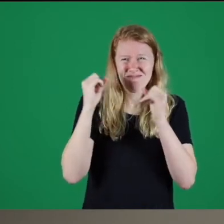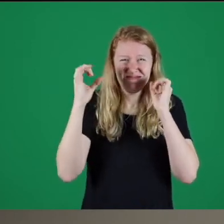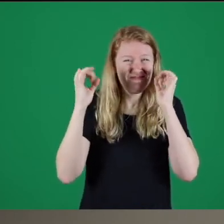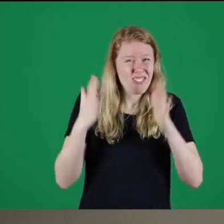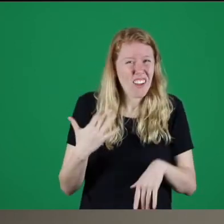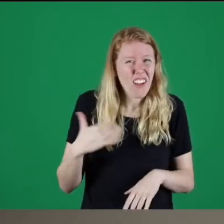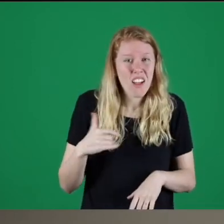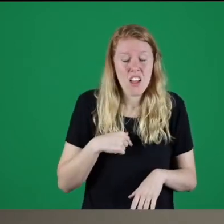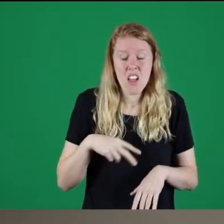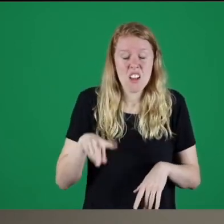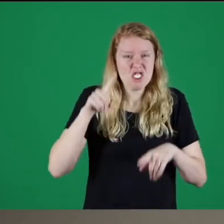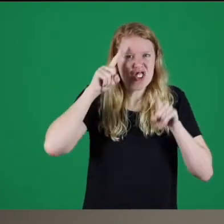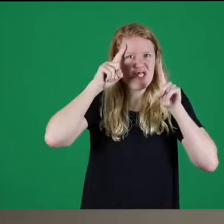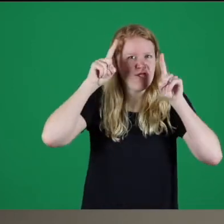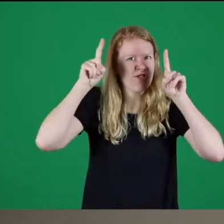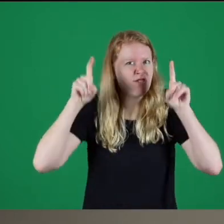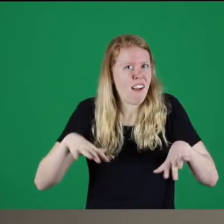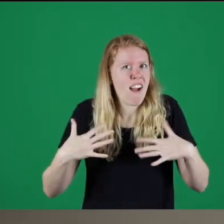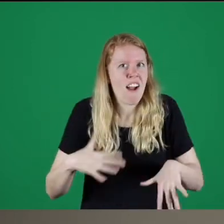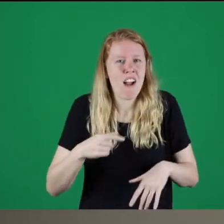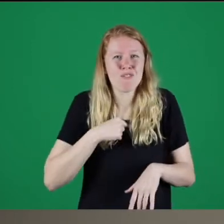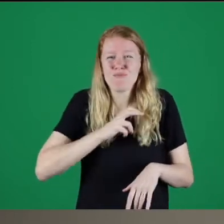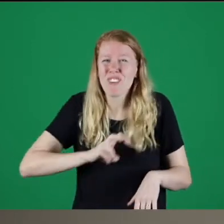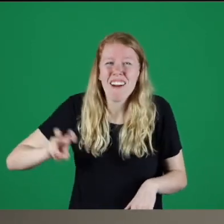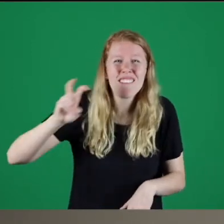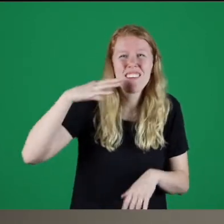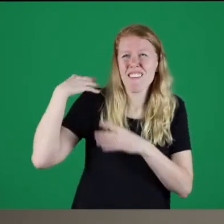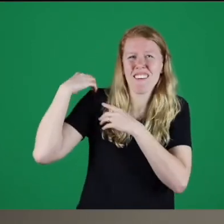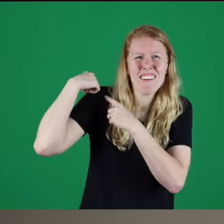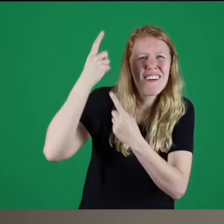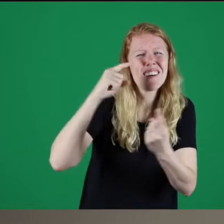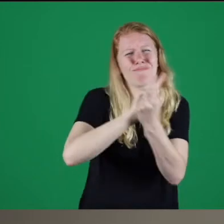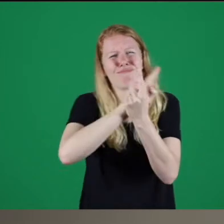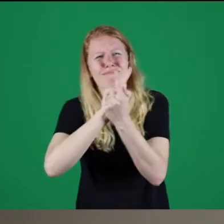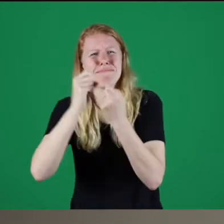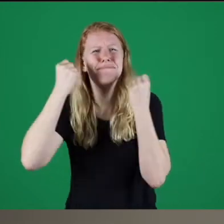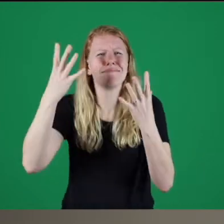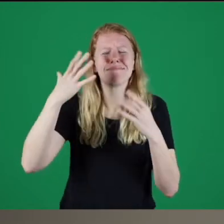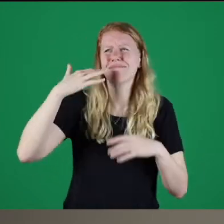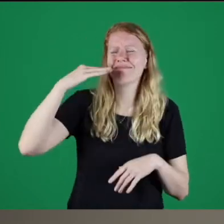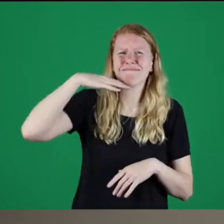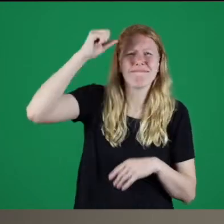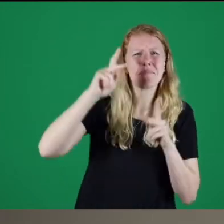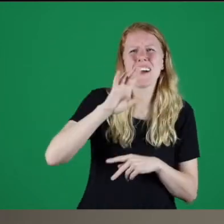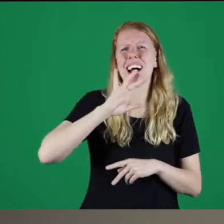because all of my other travels, I had met 80-year-olds and 90-year-olds, but here I was standing before a